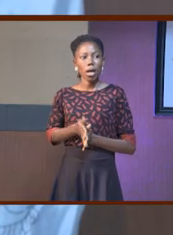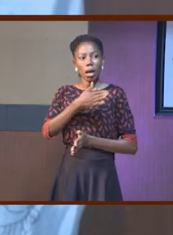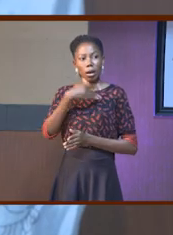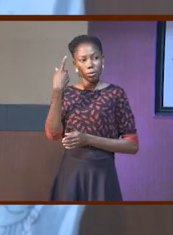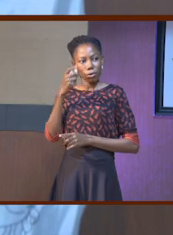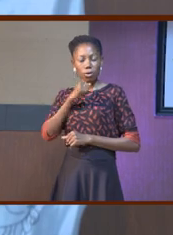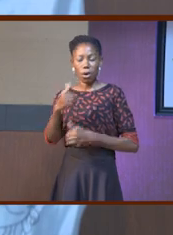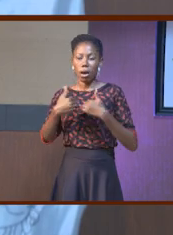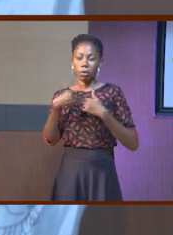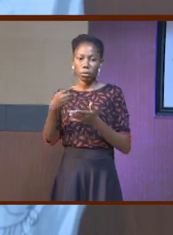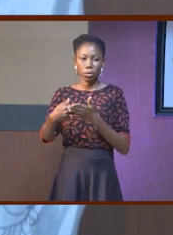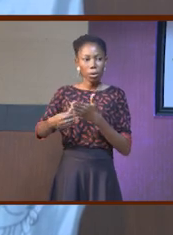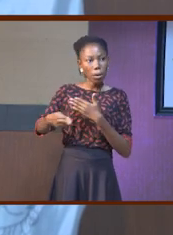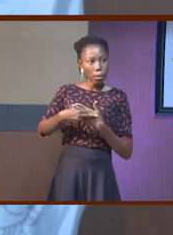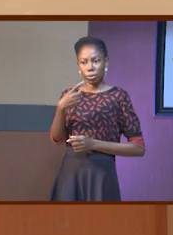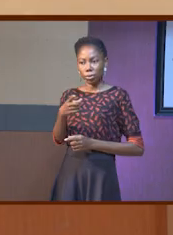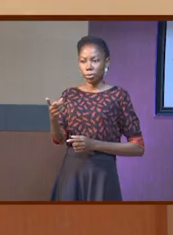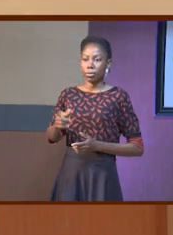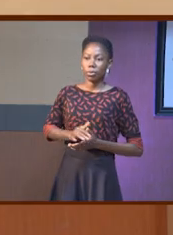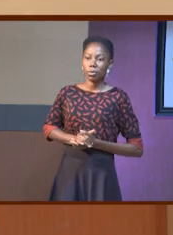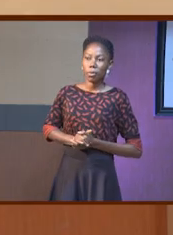for not having the money back at the right time.